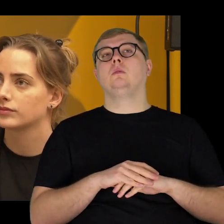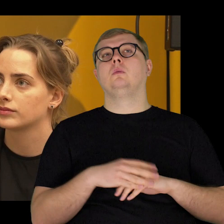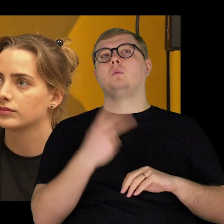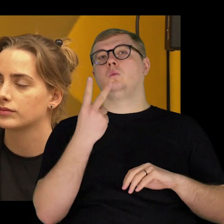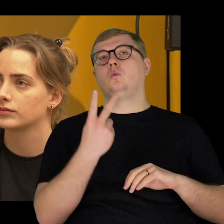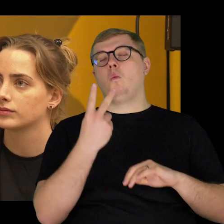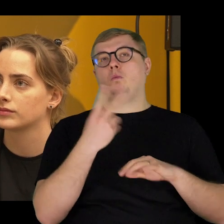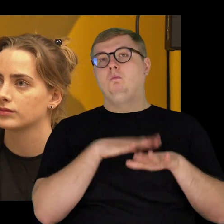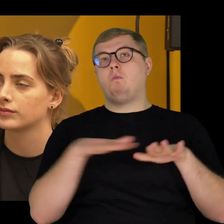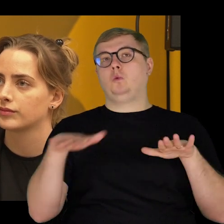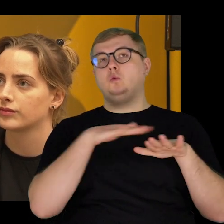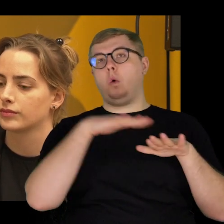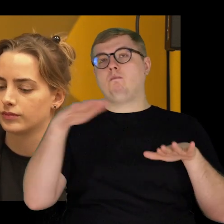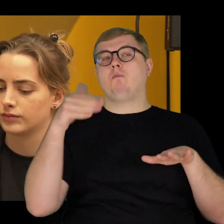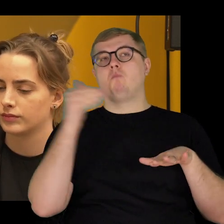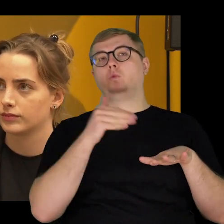maybe two levels where we can answer.